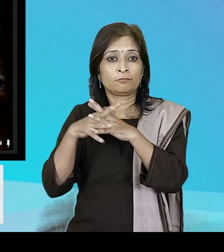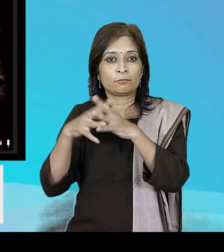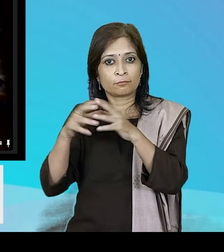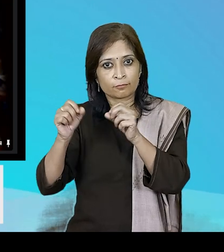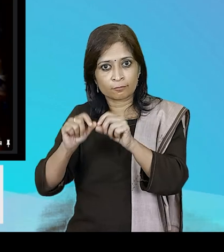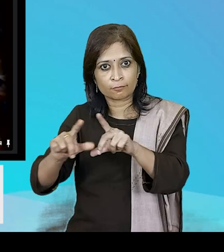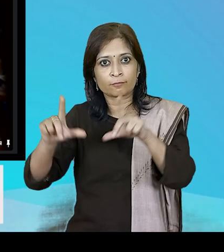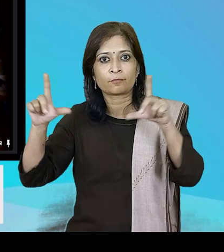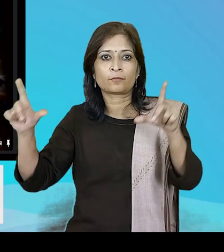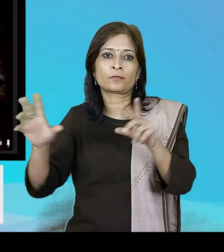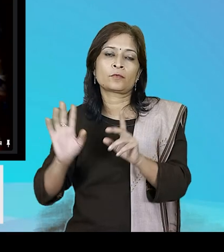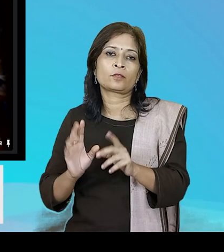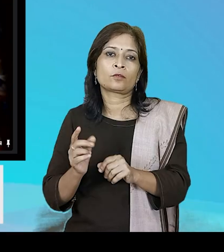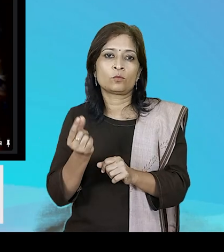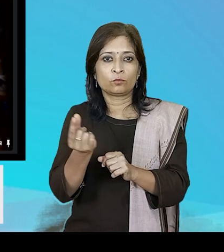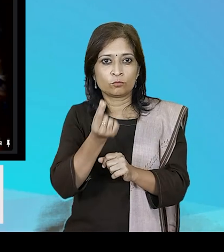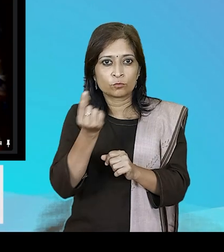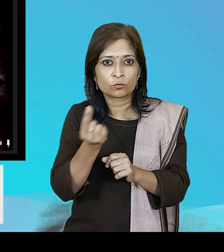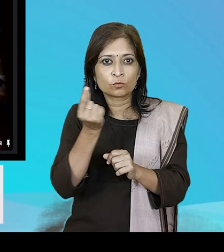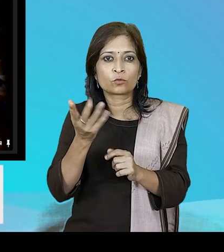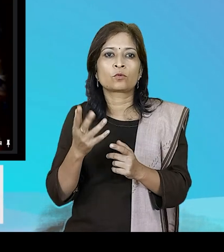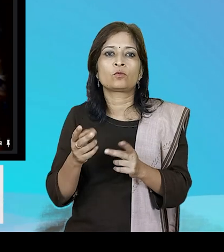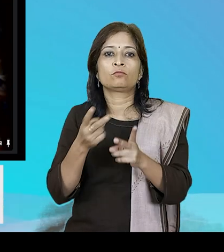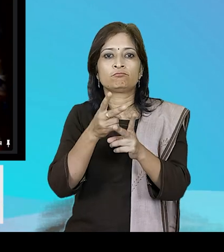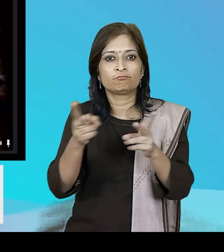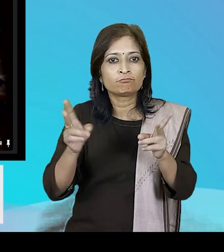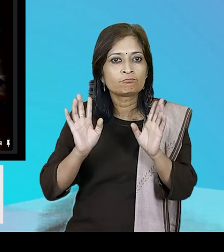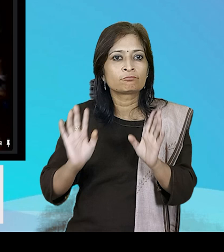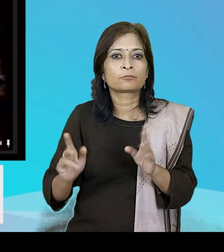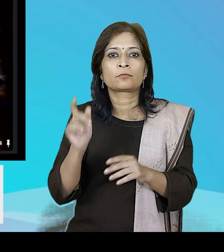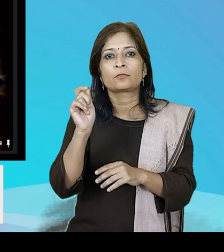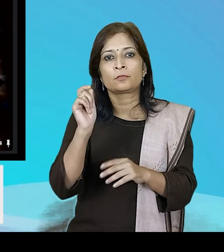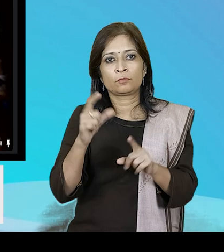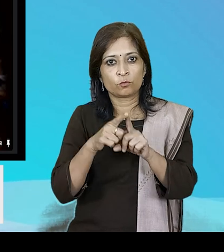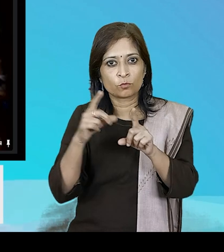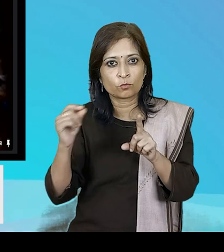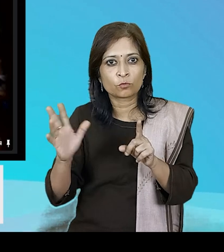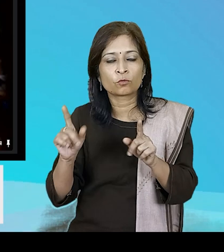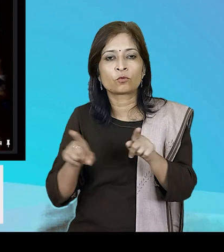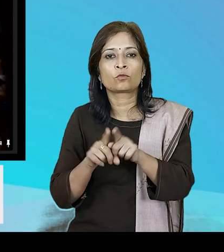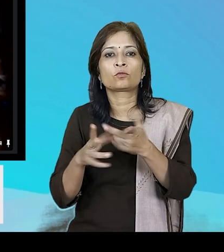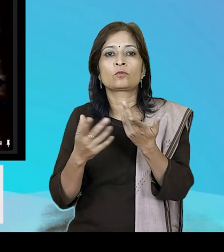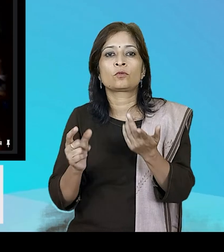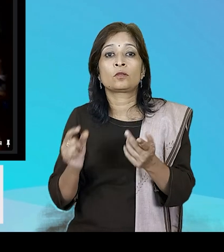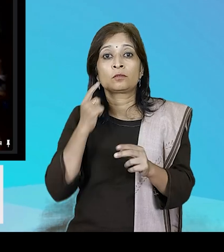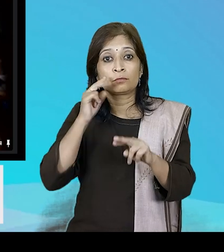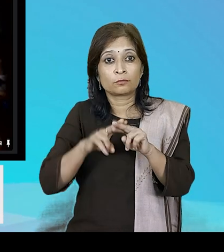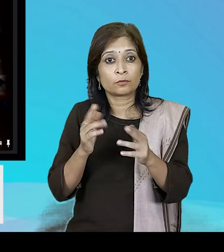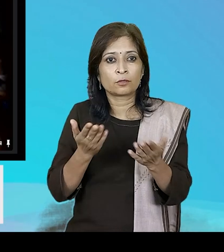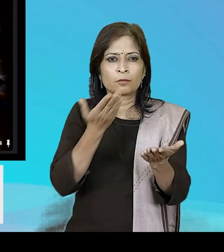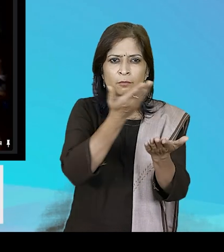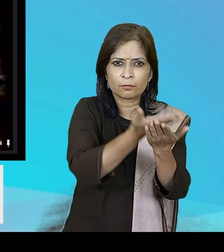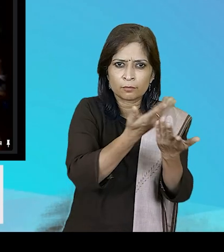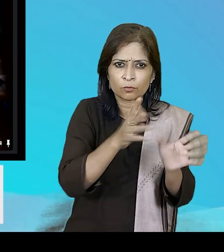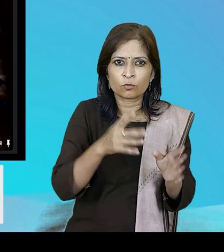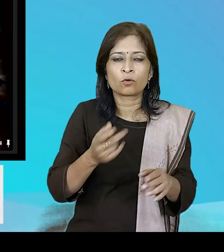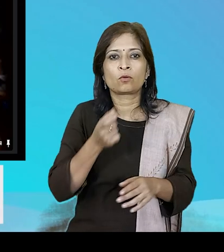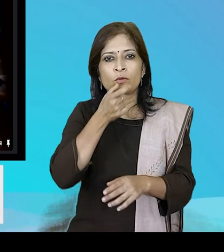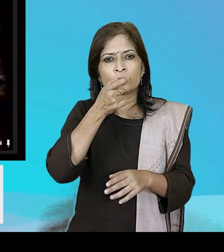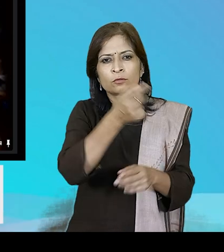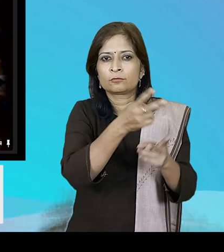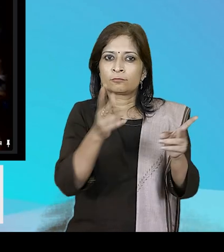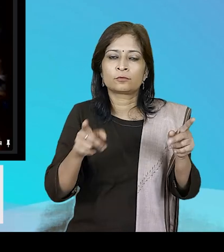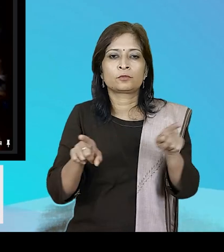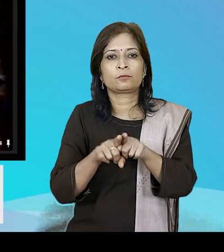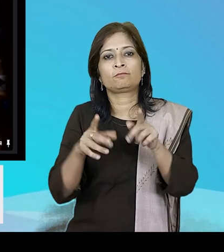regarding services and requirements and recent updates. And do visit the website for your tracking and all